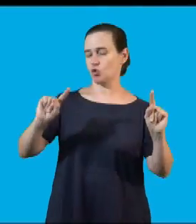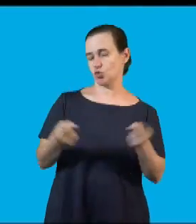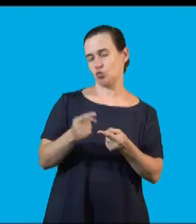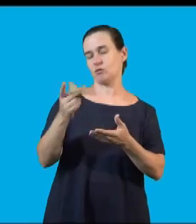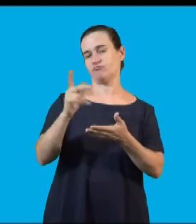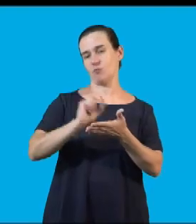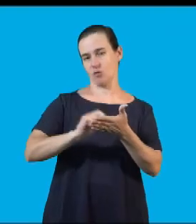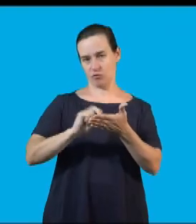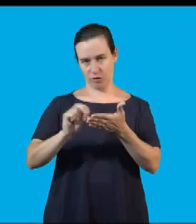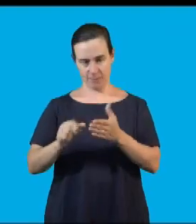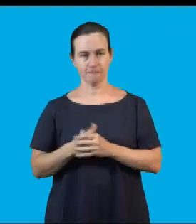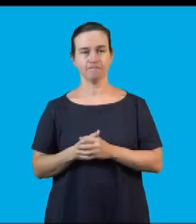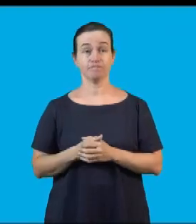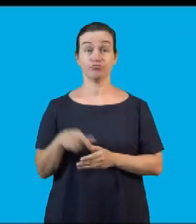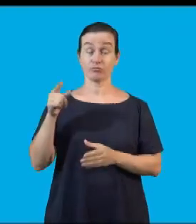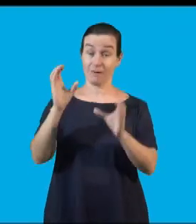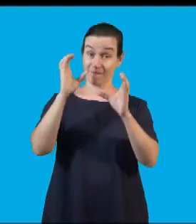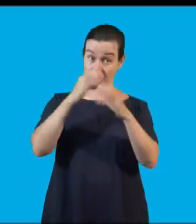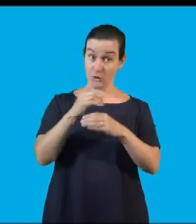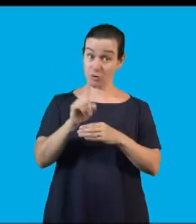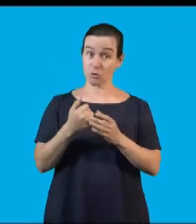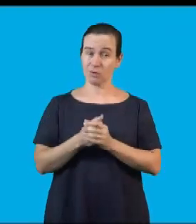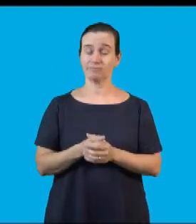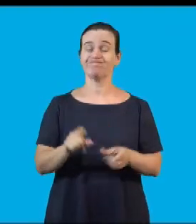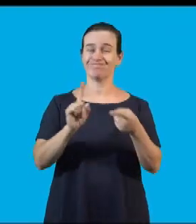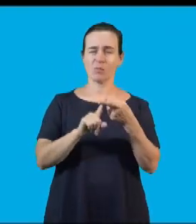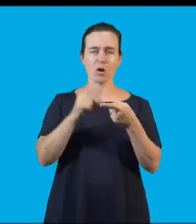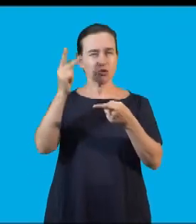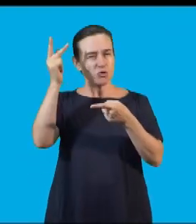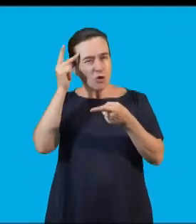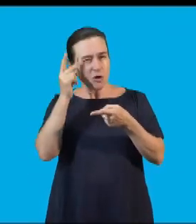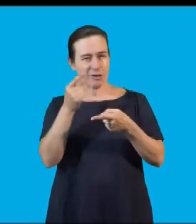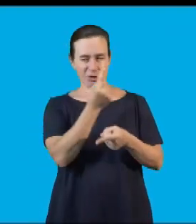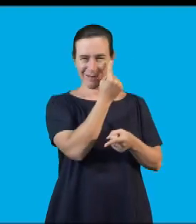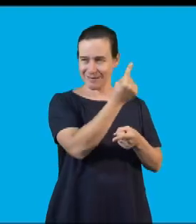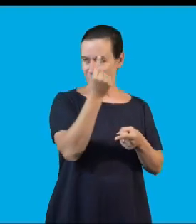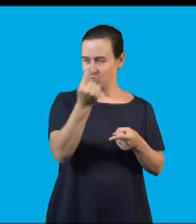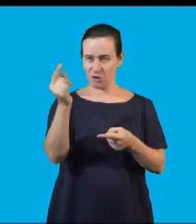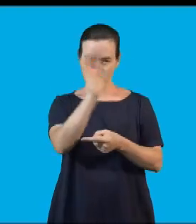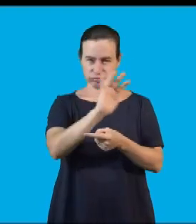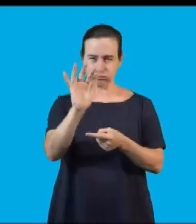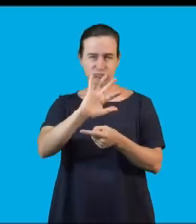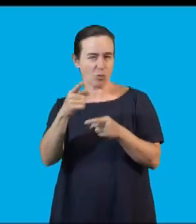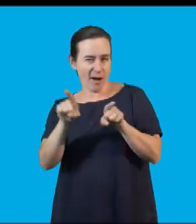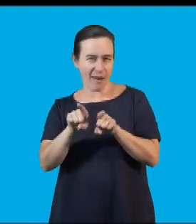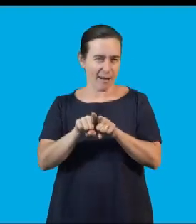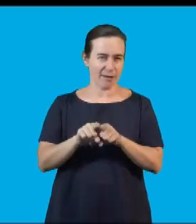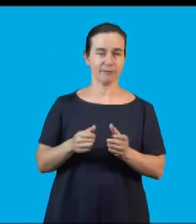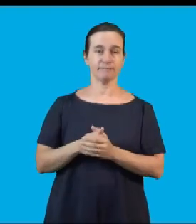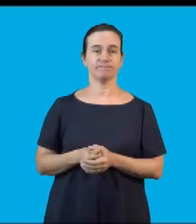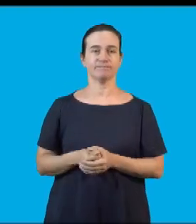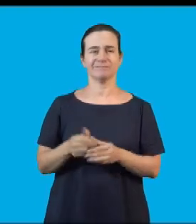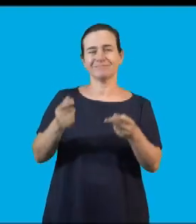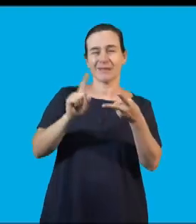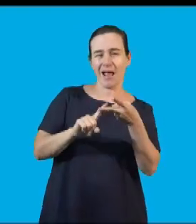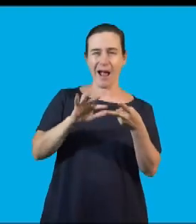transactional writing. The focus should be on your knowledge of features and conventions of each type of text, on